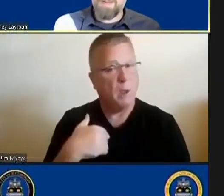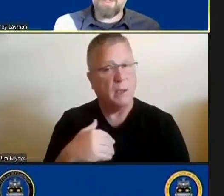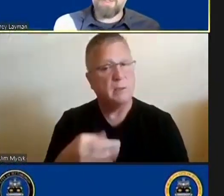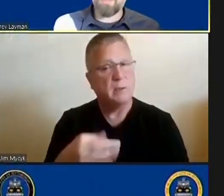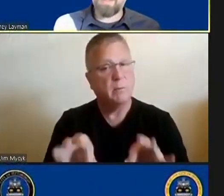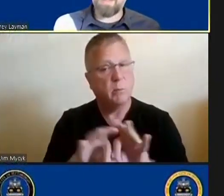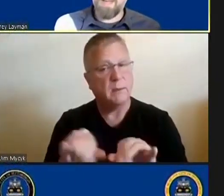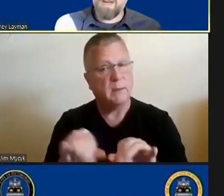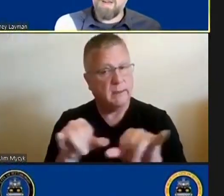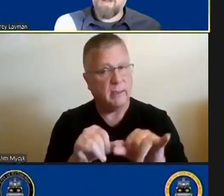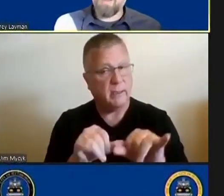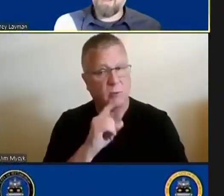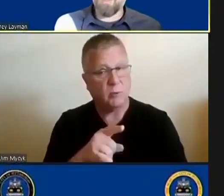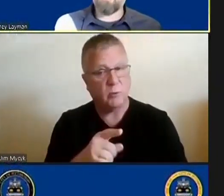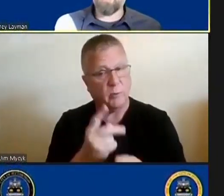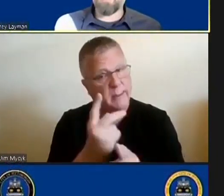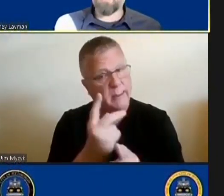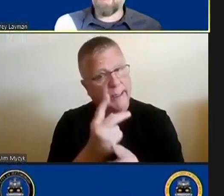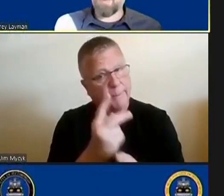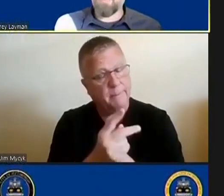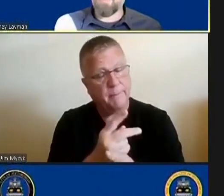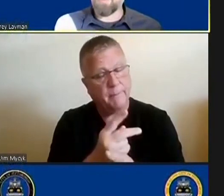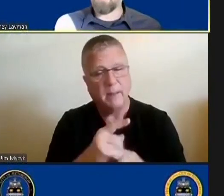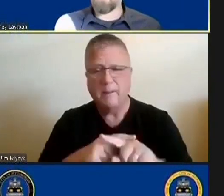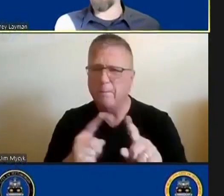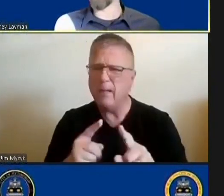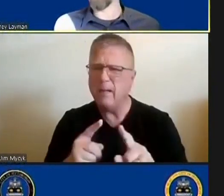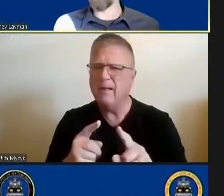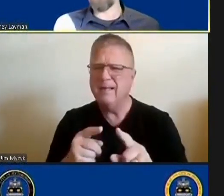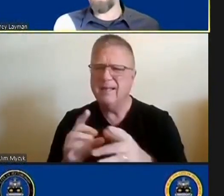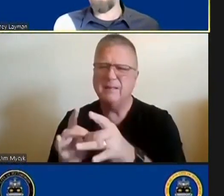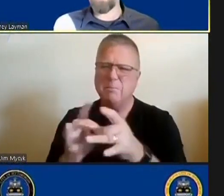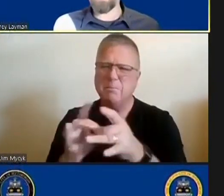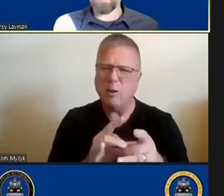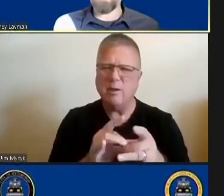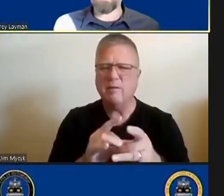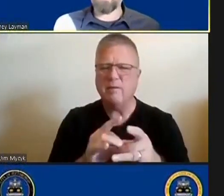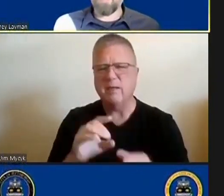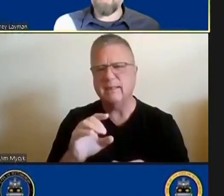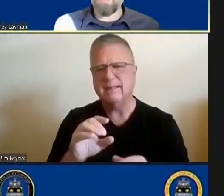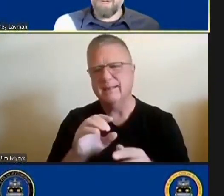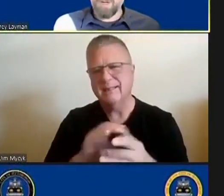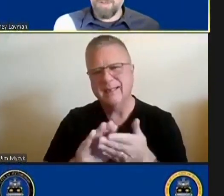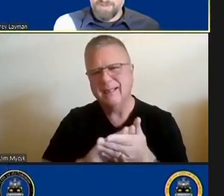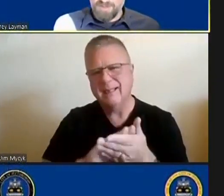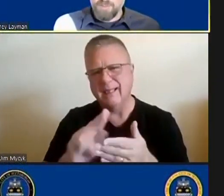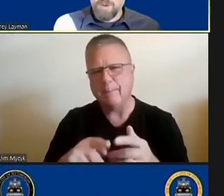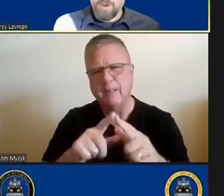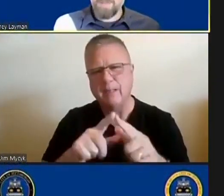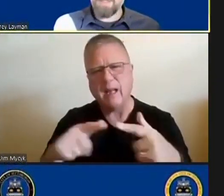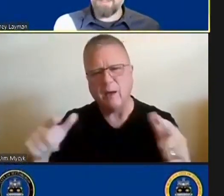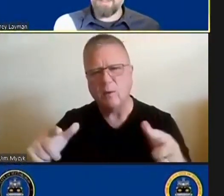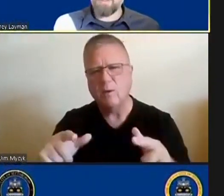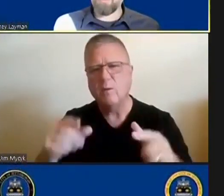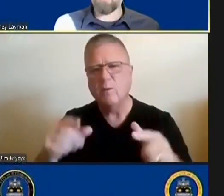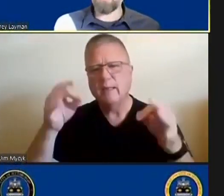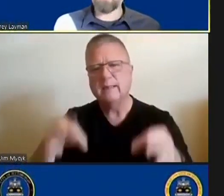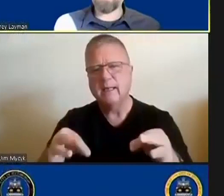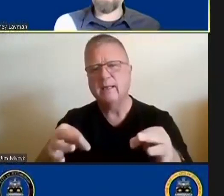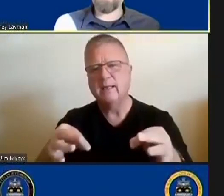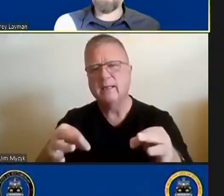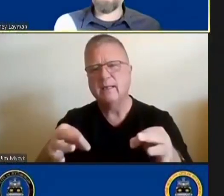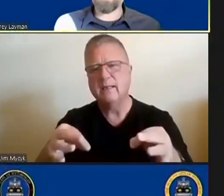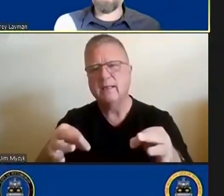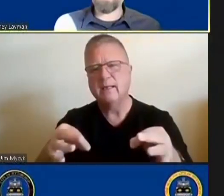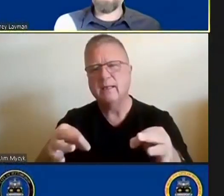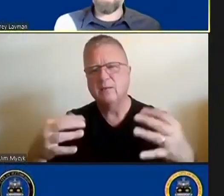made sure to maintain, but as part of this sort of code cleanup, we decided to move the fence requirements into